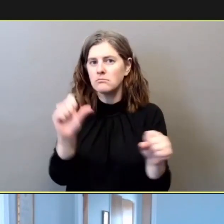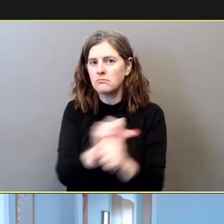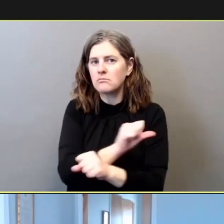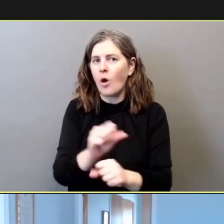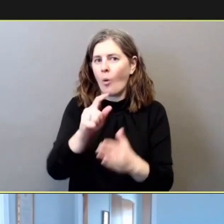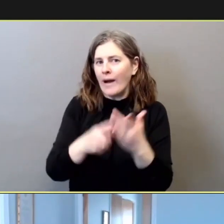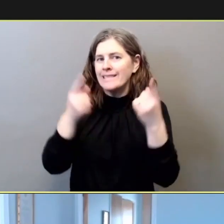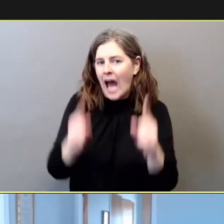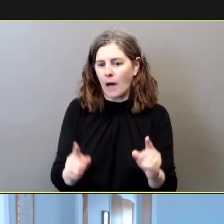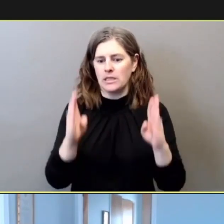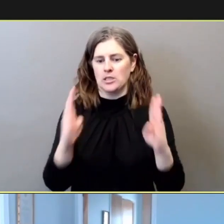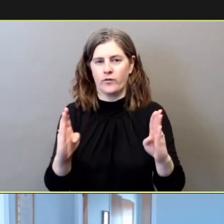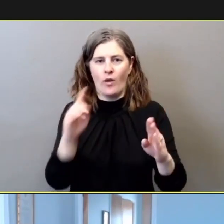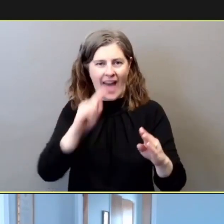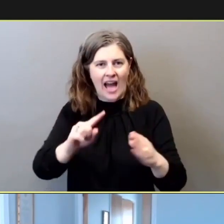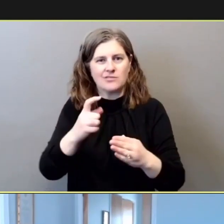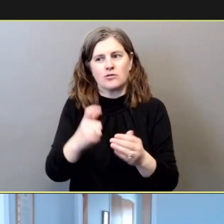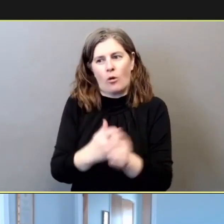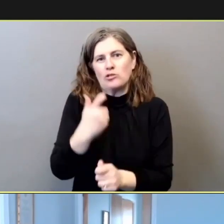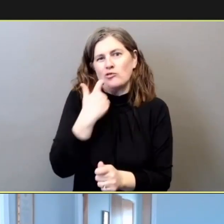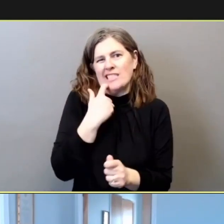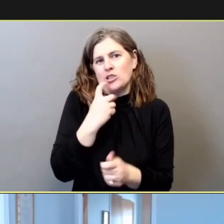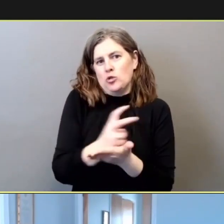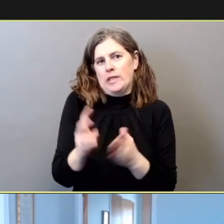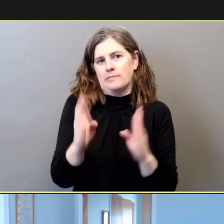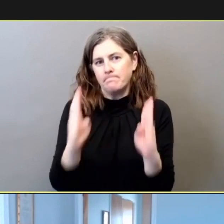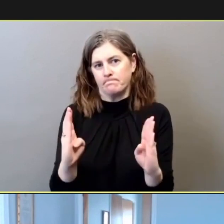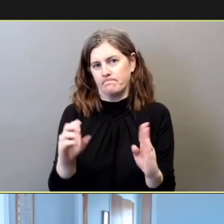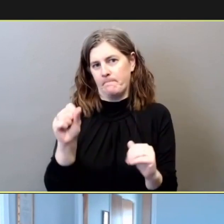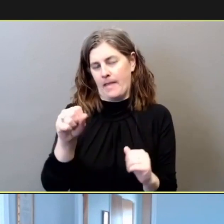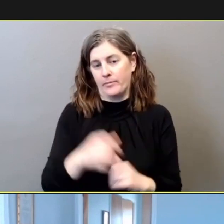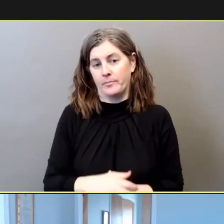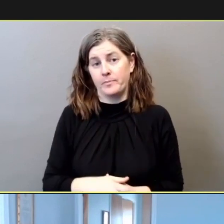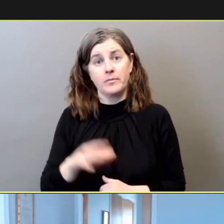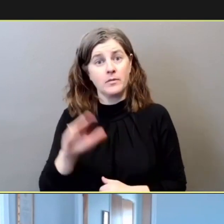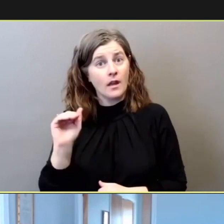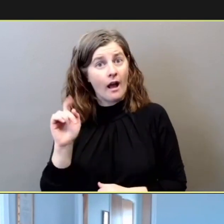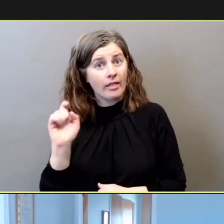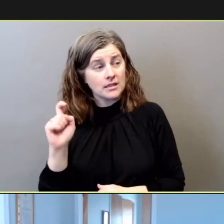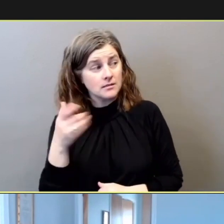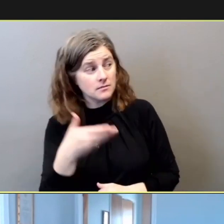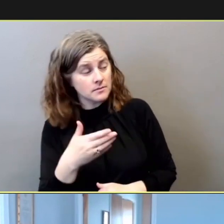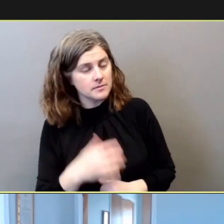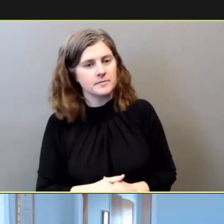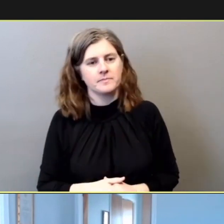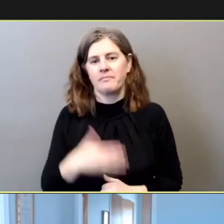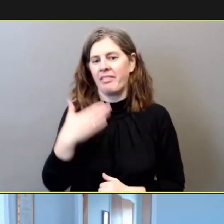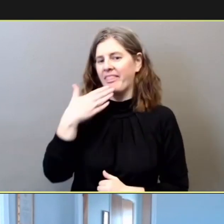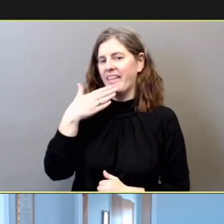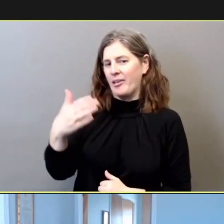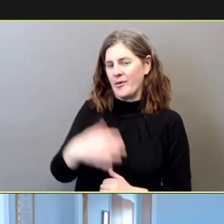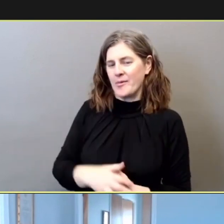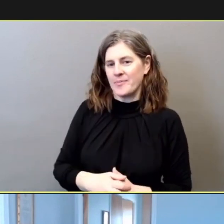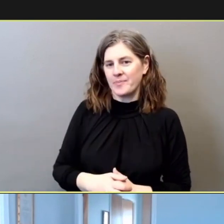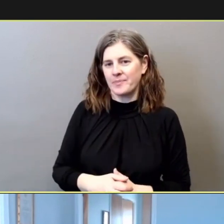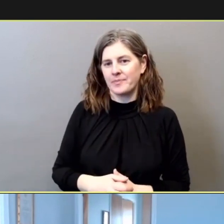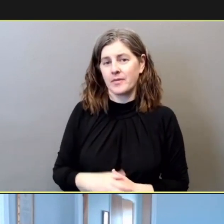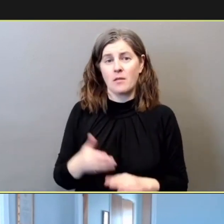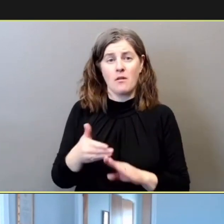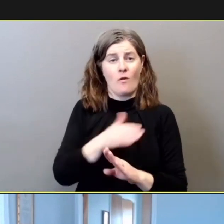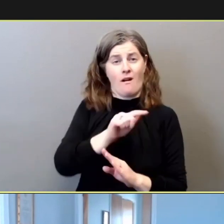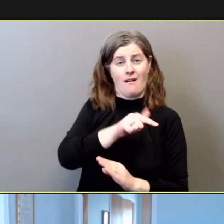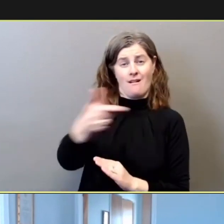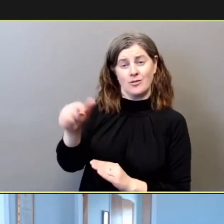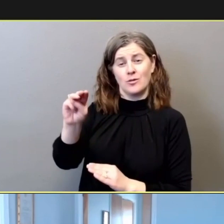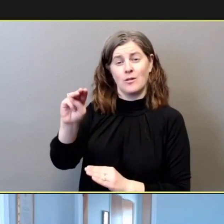actually about the most recent 2 weeks. Okay, Alex. Yeah, thank you. So before I turn over